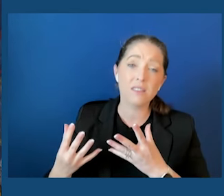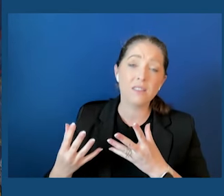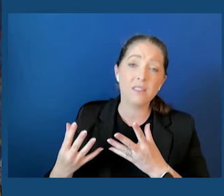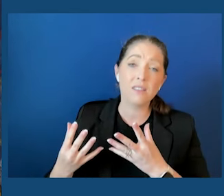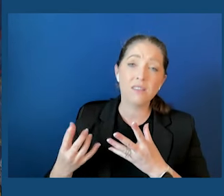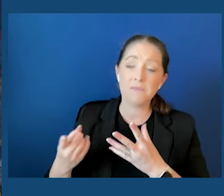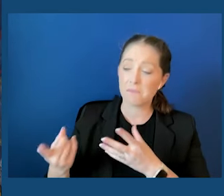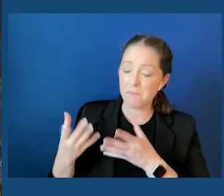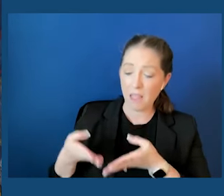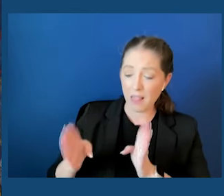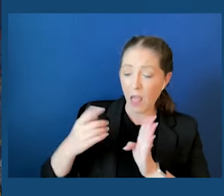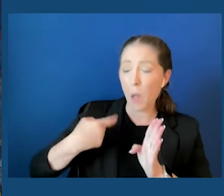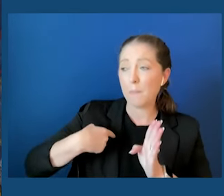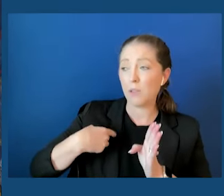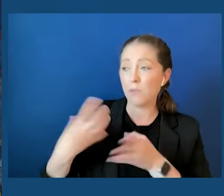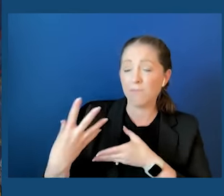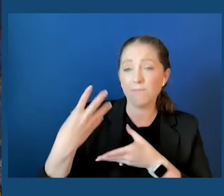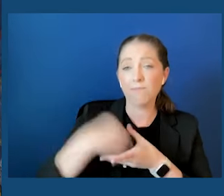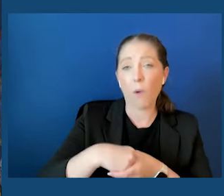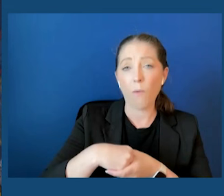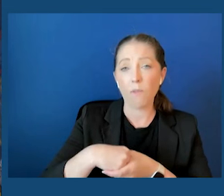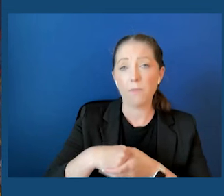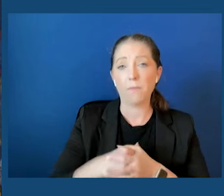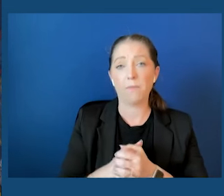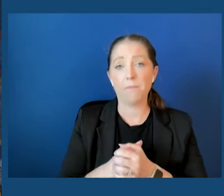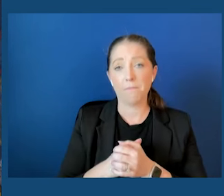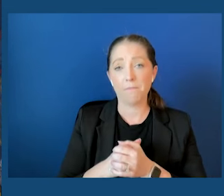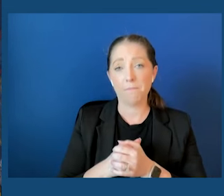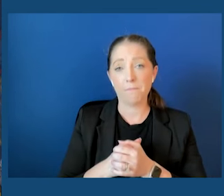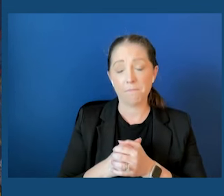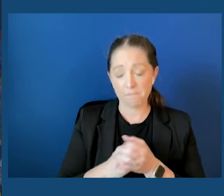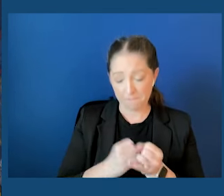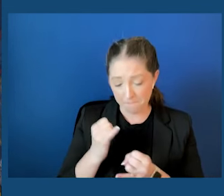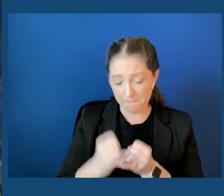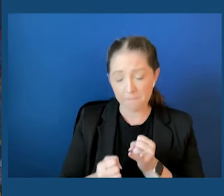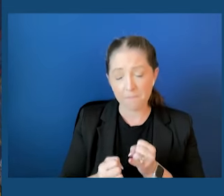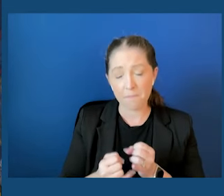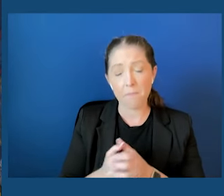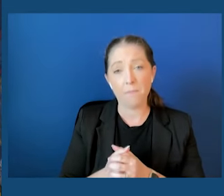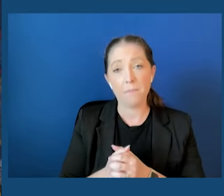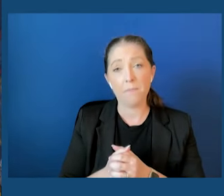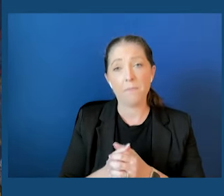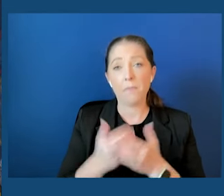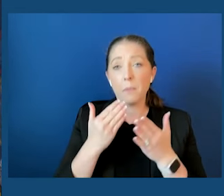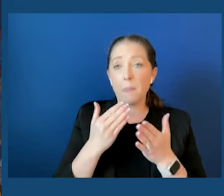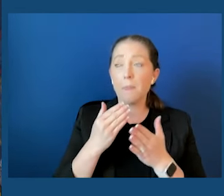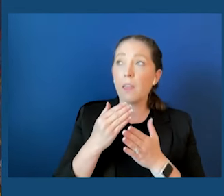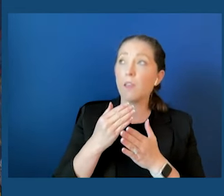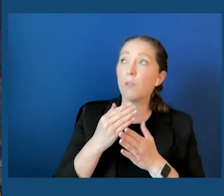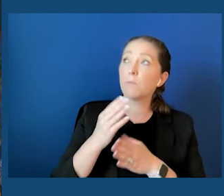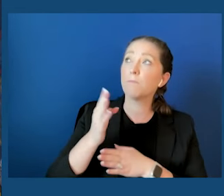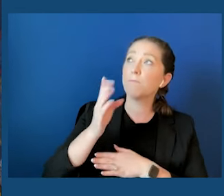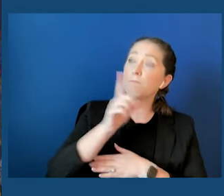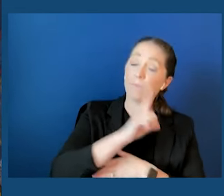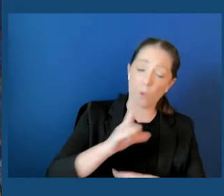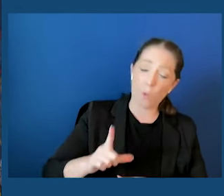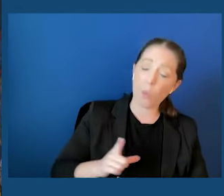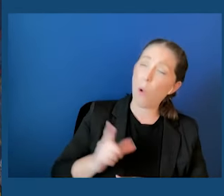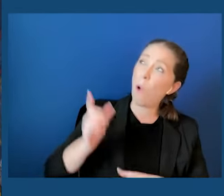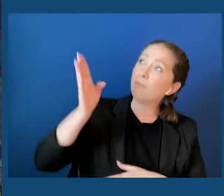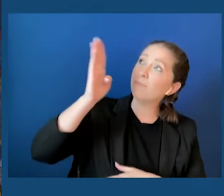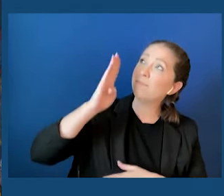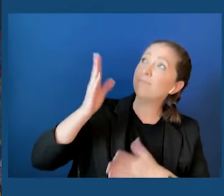this. But lastly, I thank my Lord and Savior Jesus Christ for